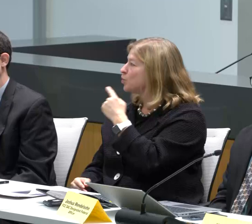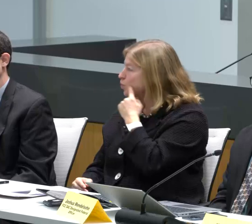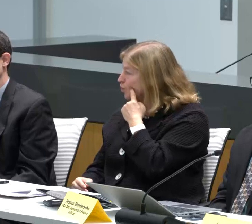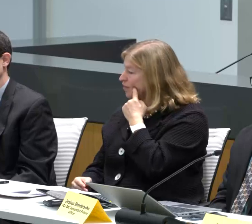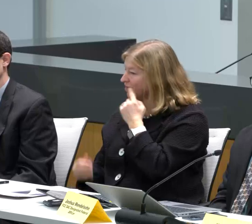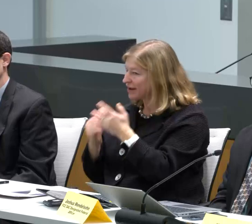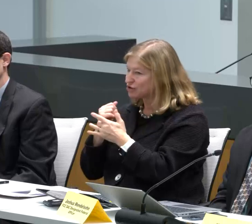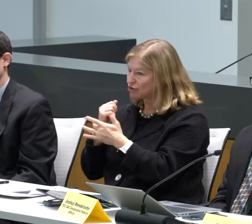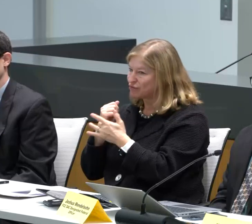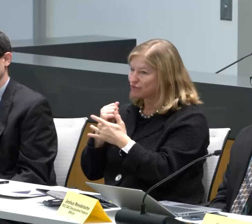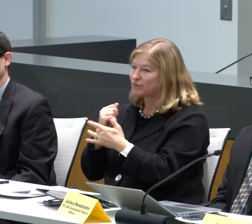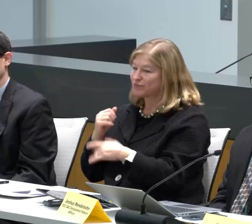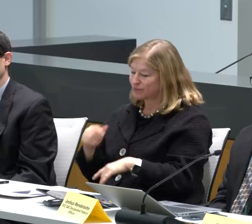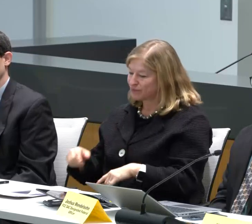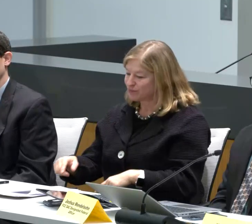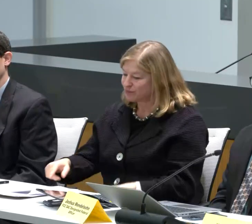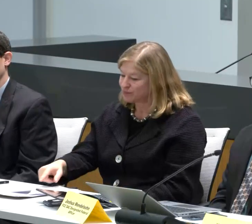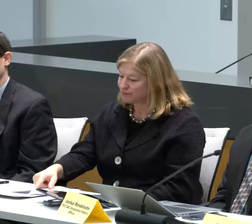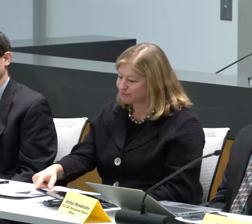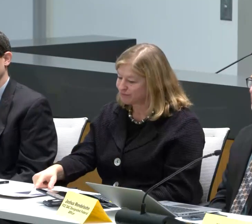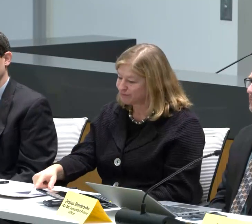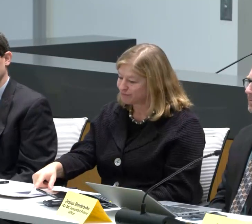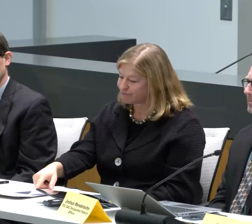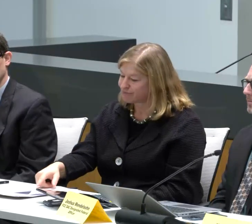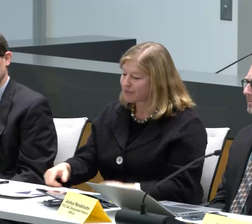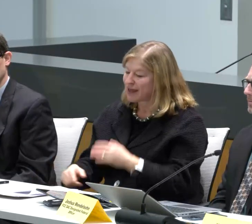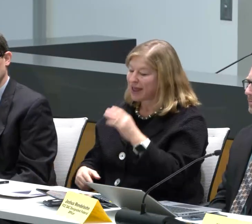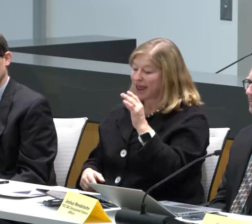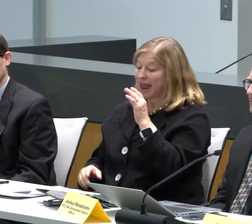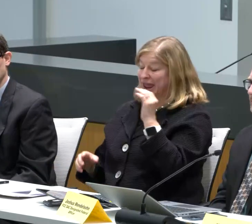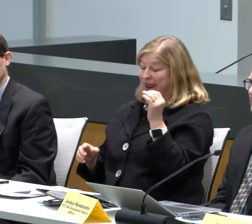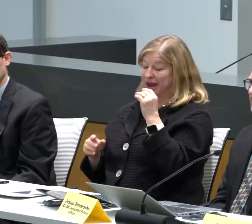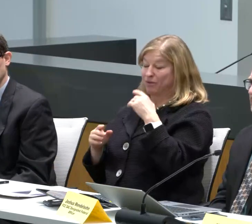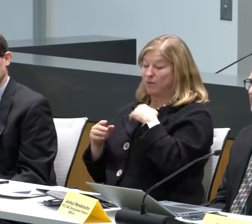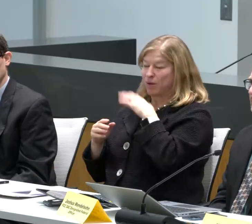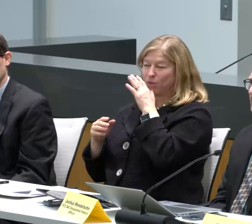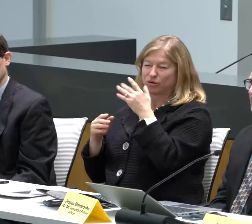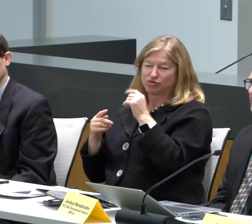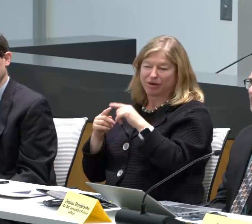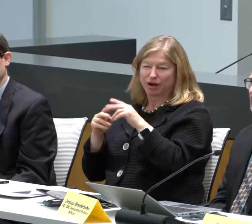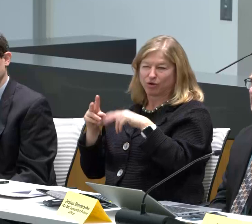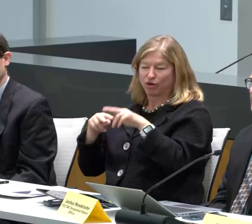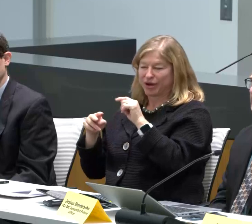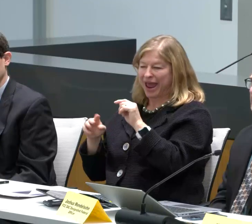aid compatibility to incorporate Bluetooth technology.